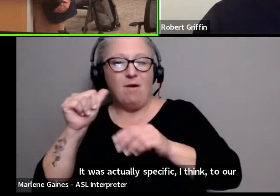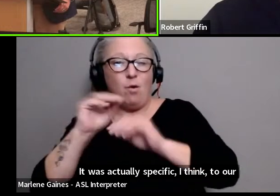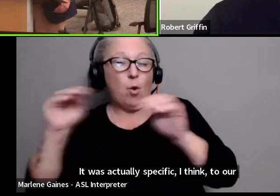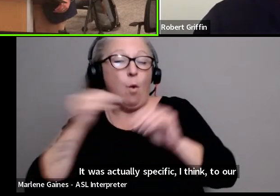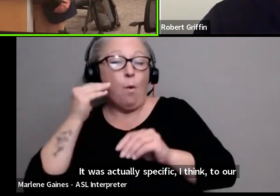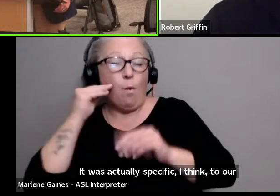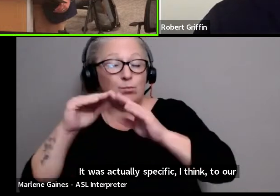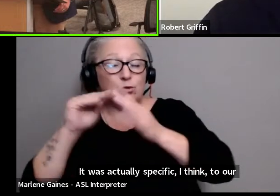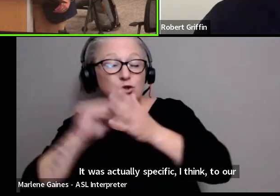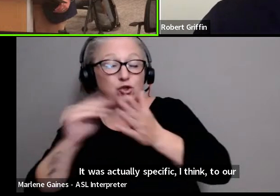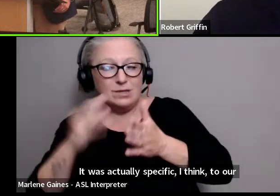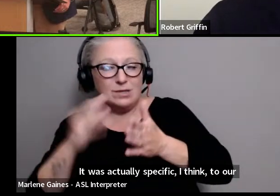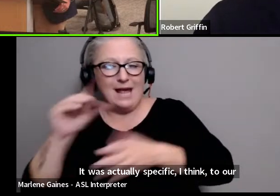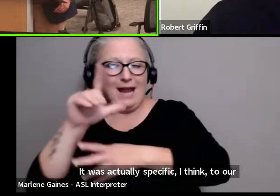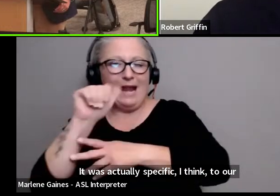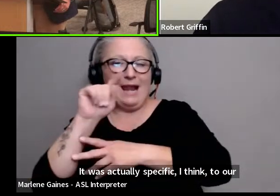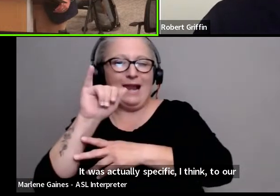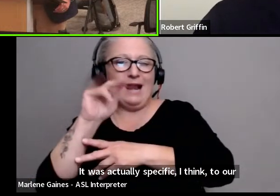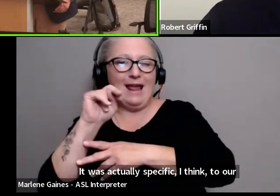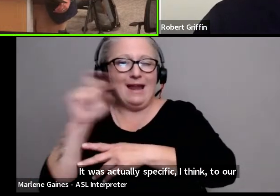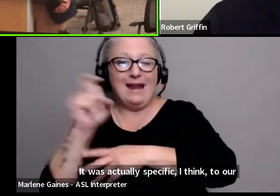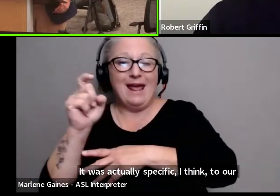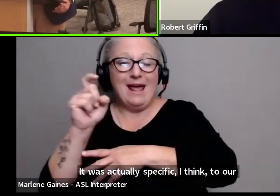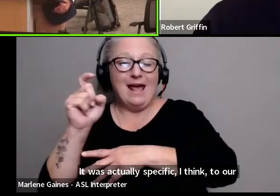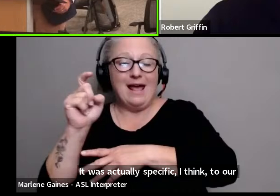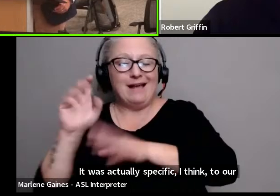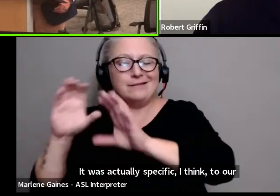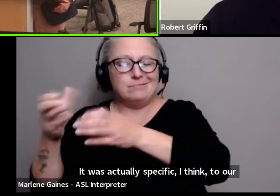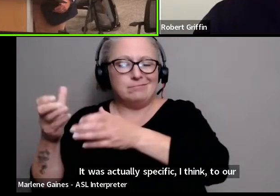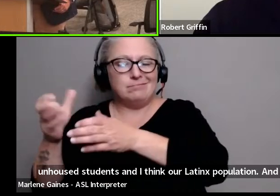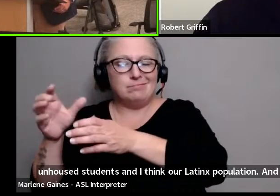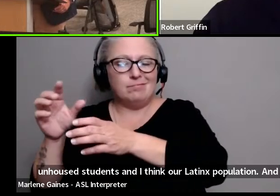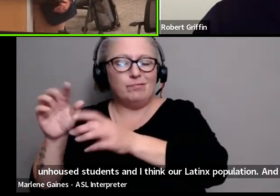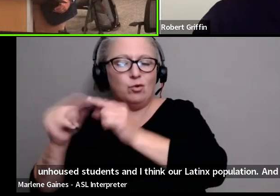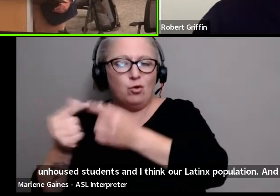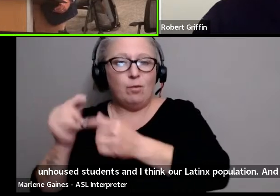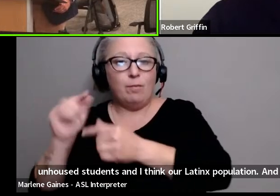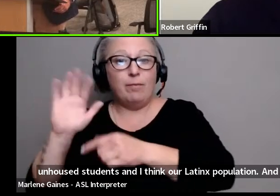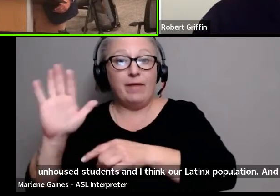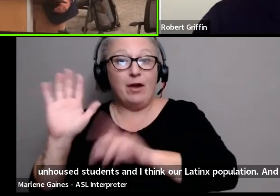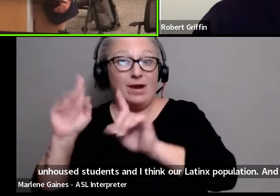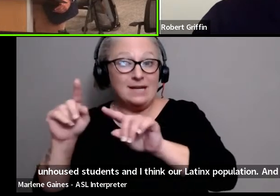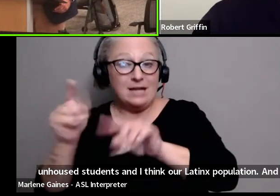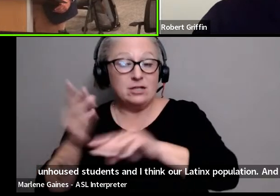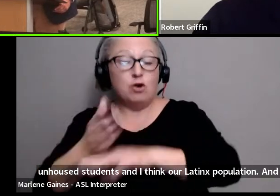I think our Latinx population. And so their attendance has improved with a lot of the